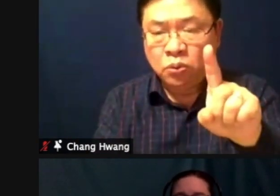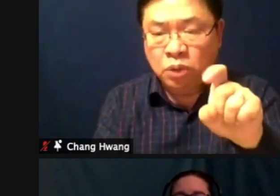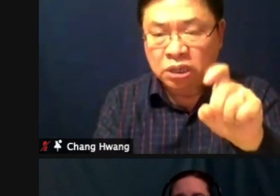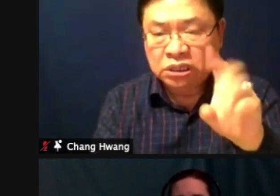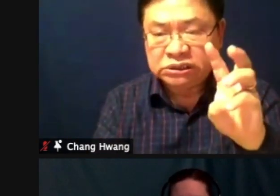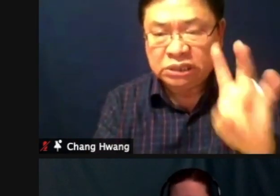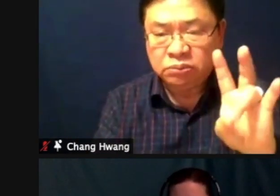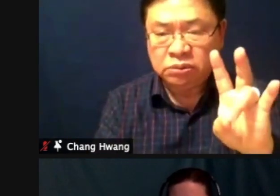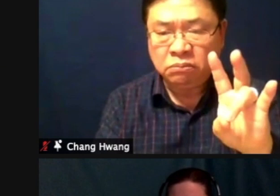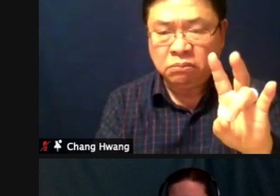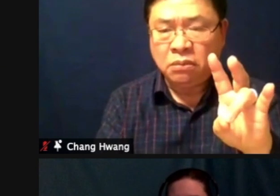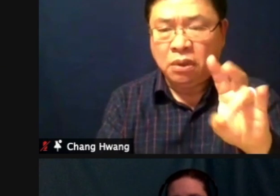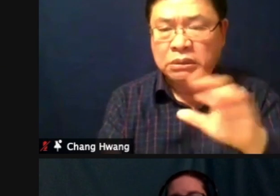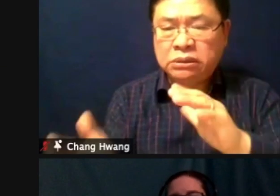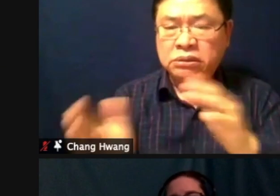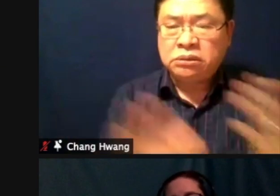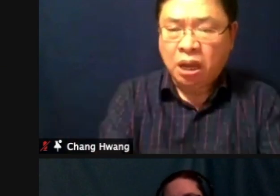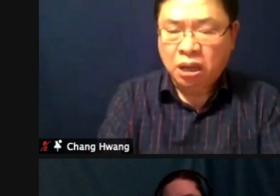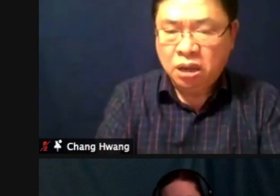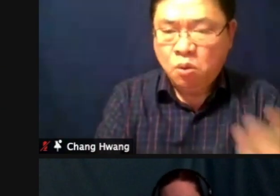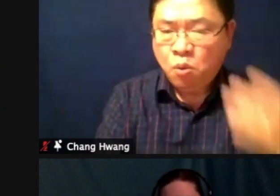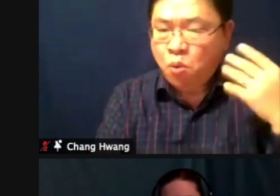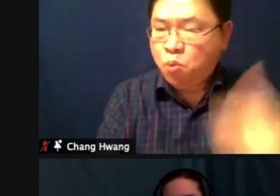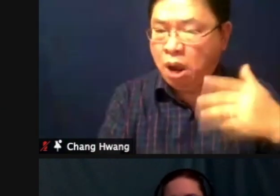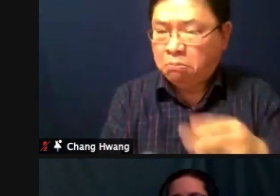You see here 233,000,